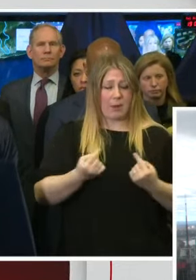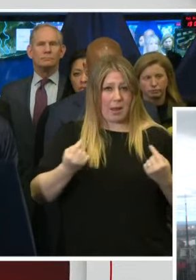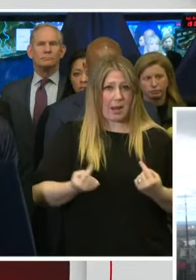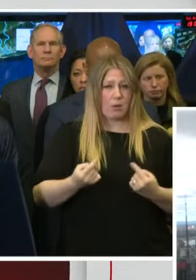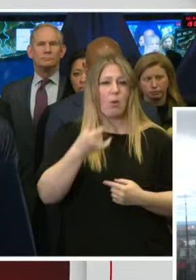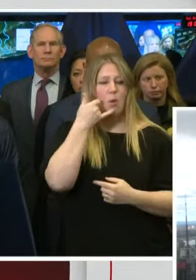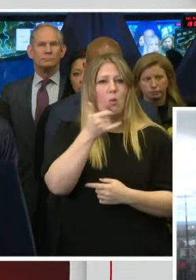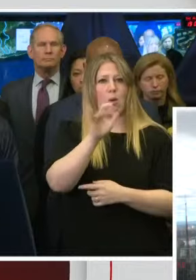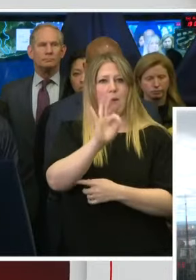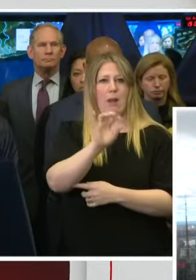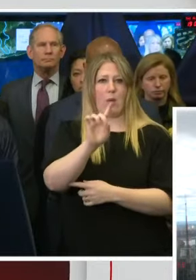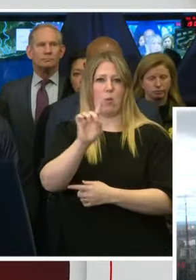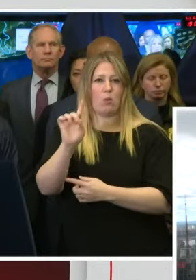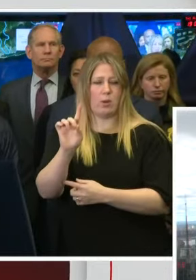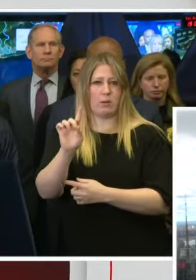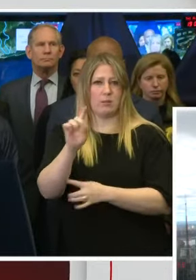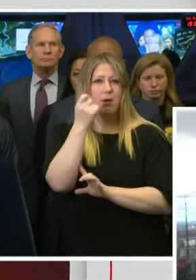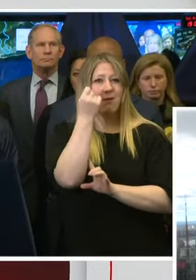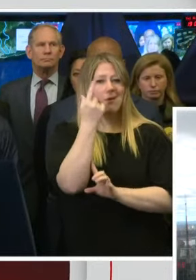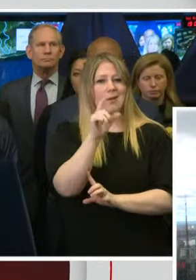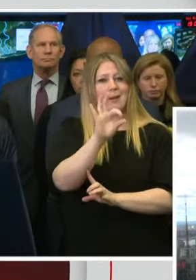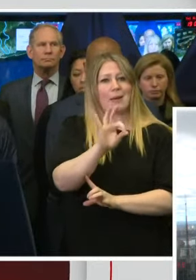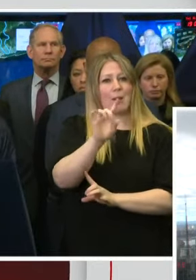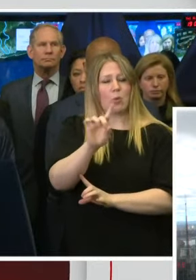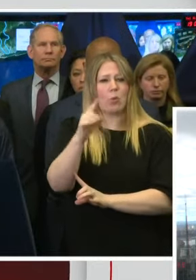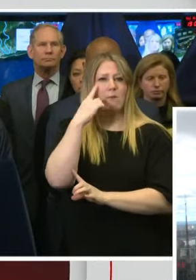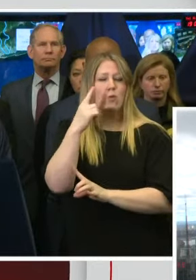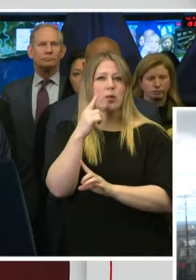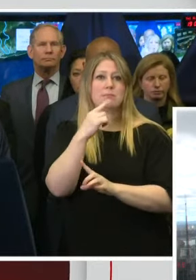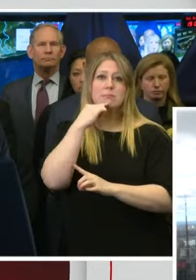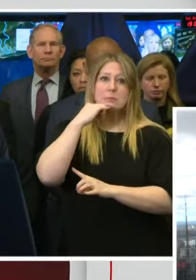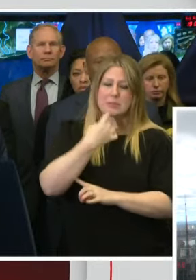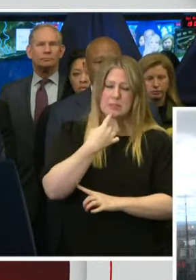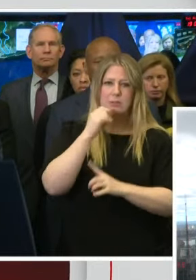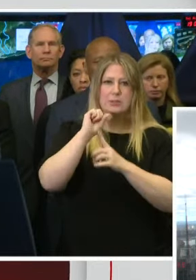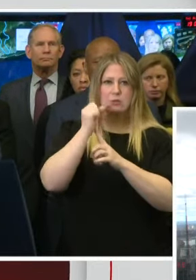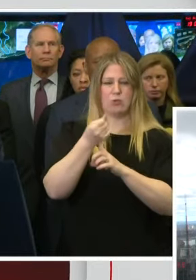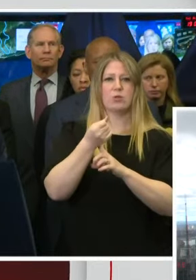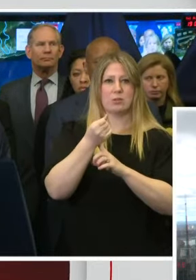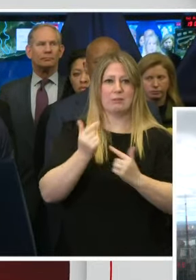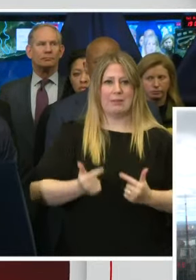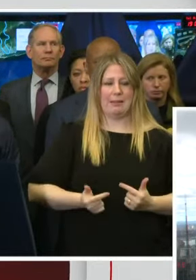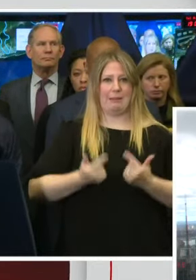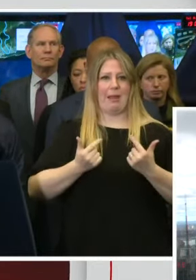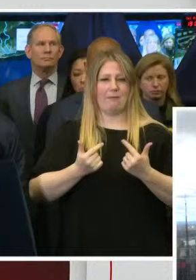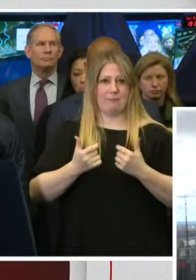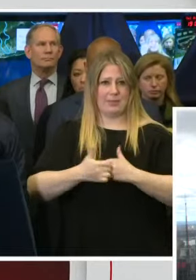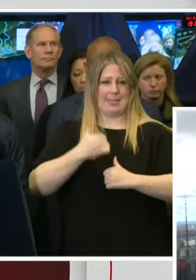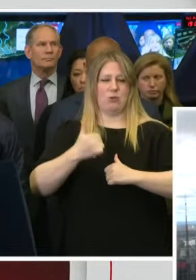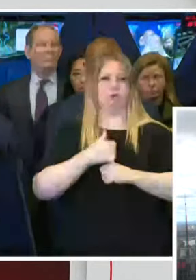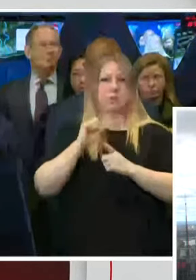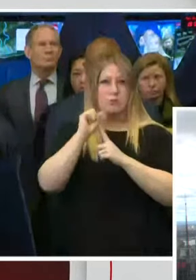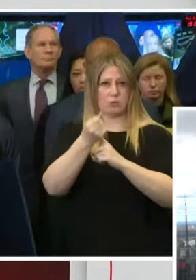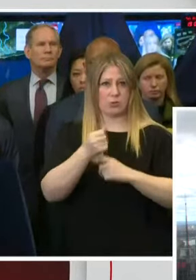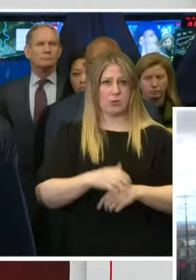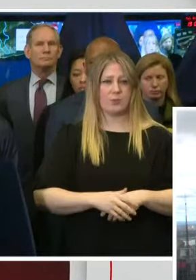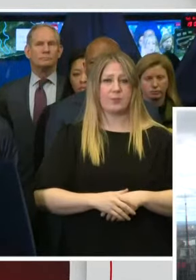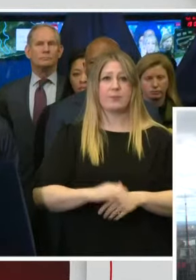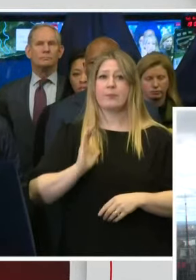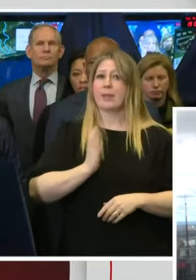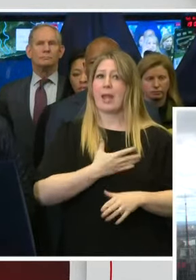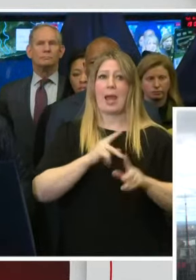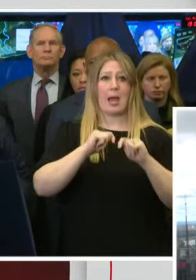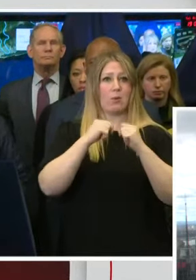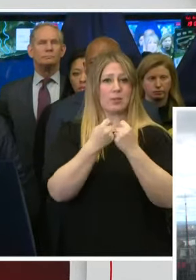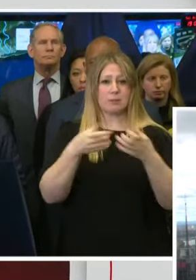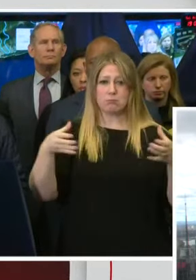preserve 911 for those life safety events. The team acted immediately. We convened our emergency response teams